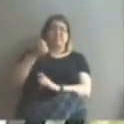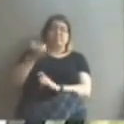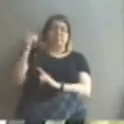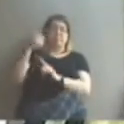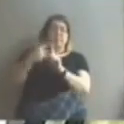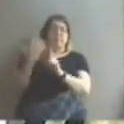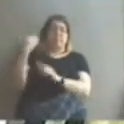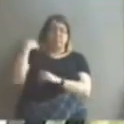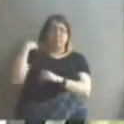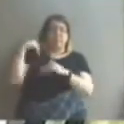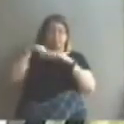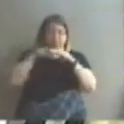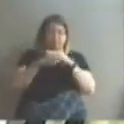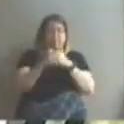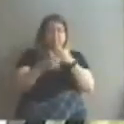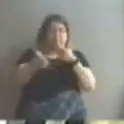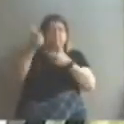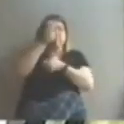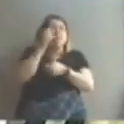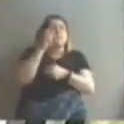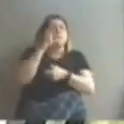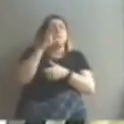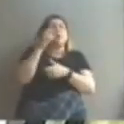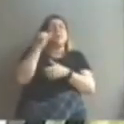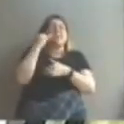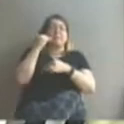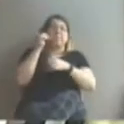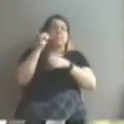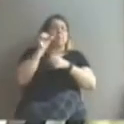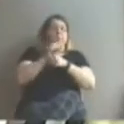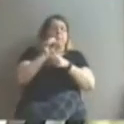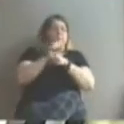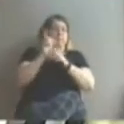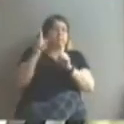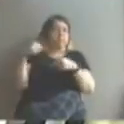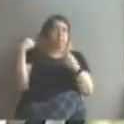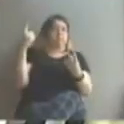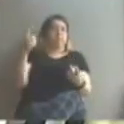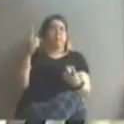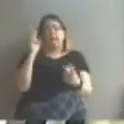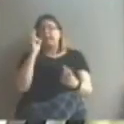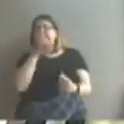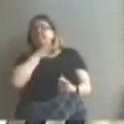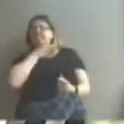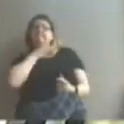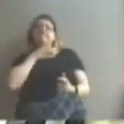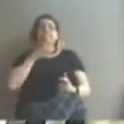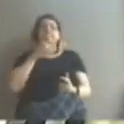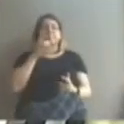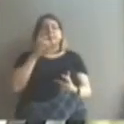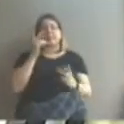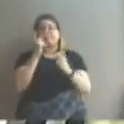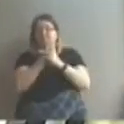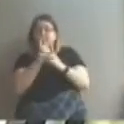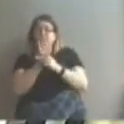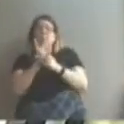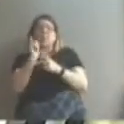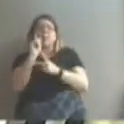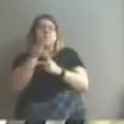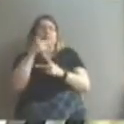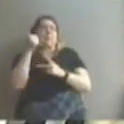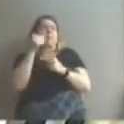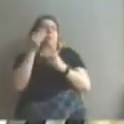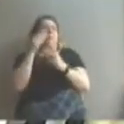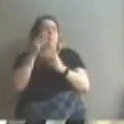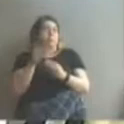you come in as an administrator, or even if you've been in the seat for some time, looking at where there's an opportunity for greater organizational effectiveness that